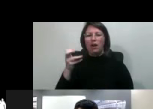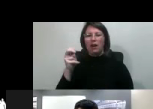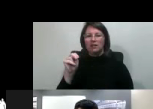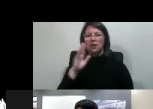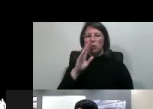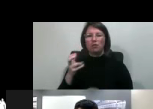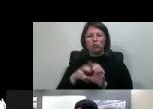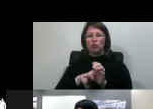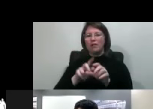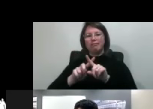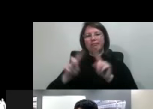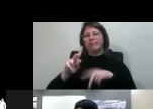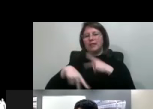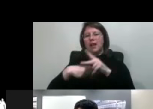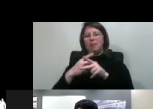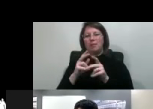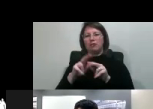Next slide, please, Kat.